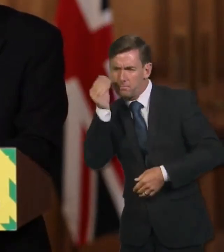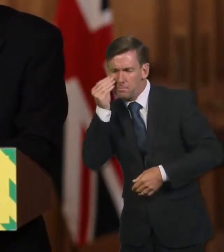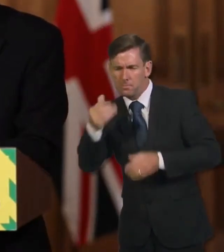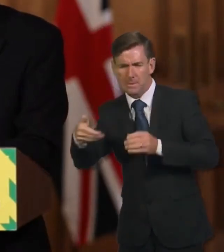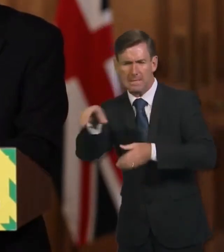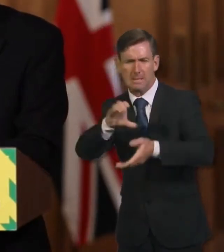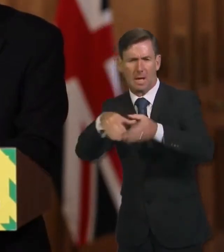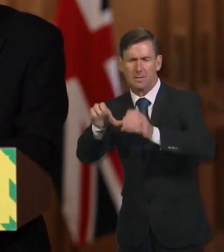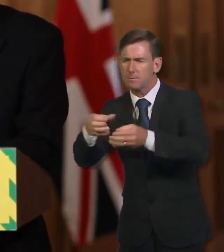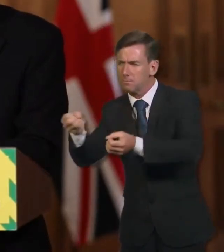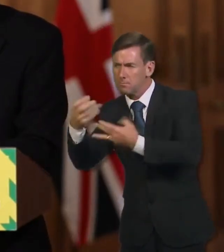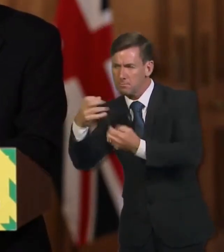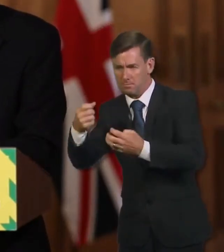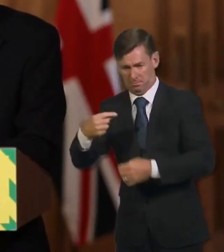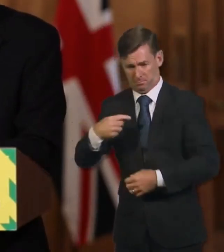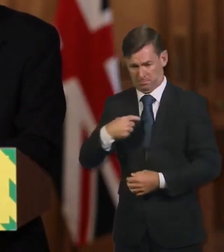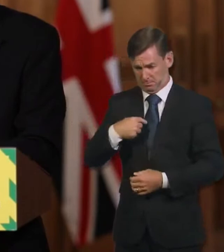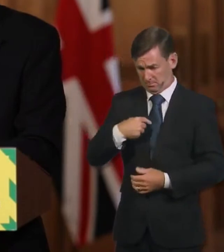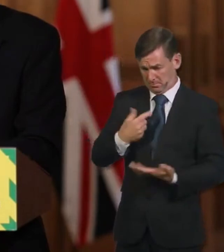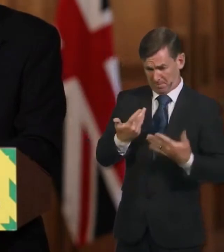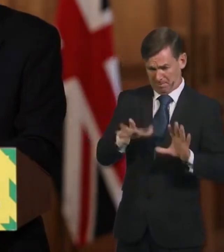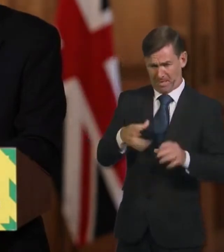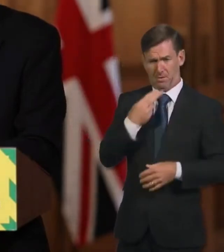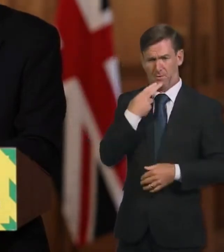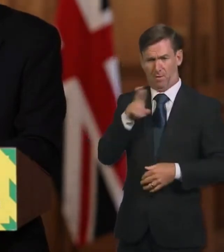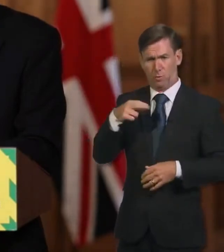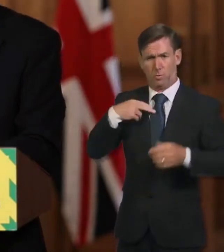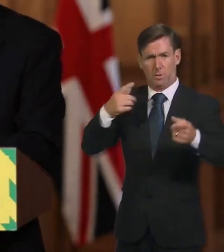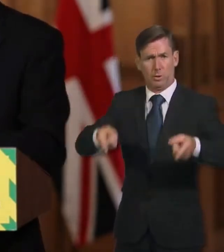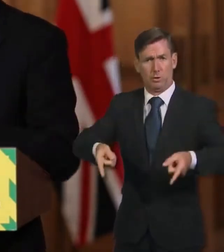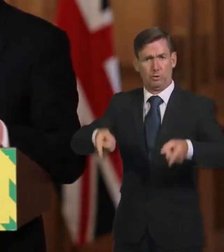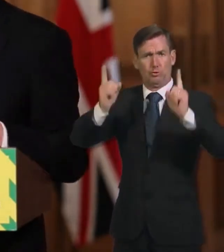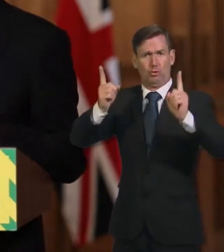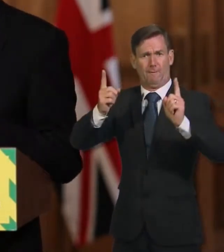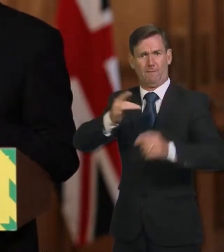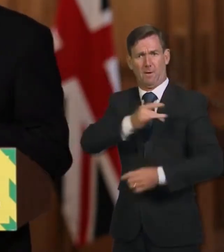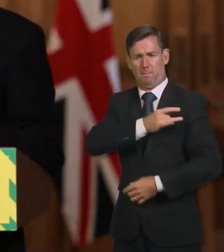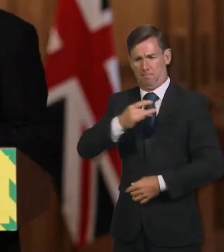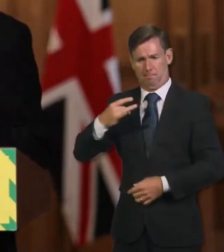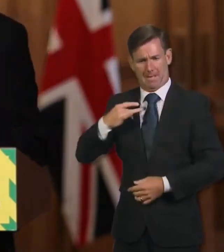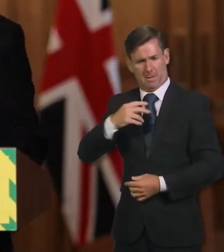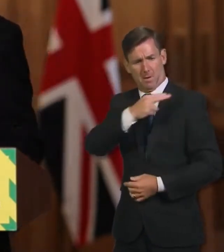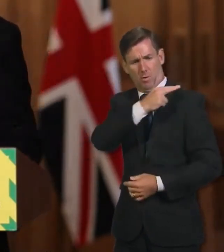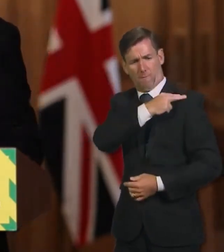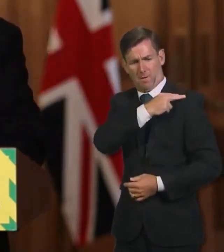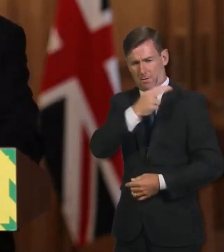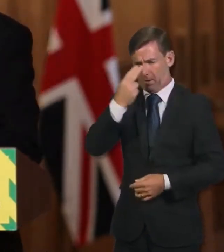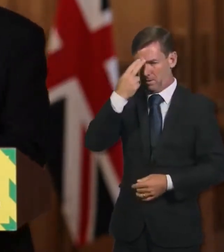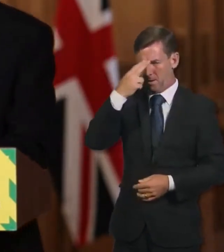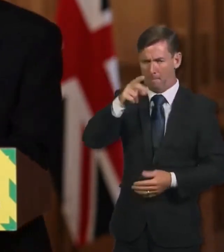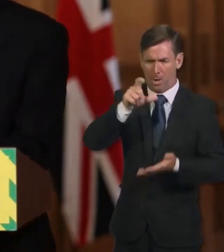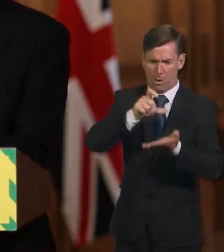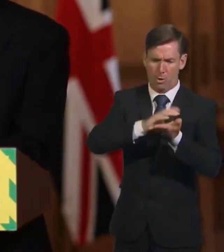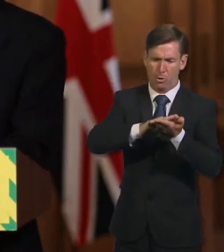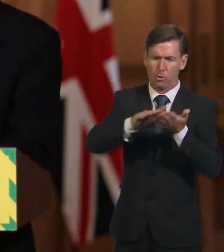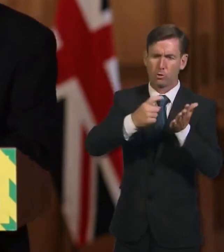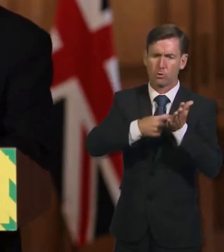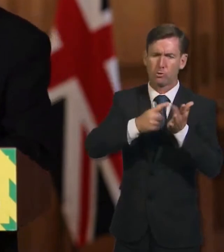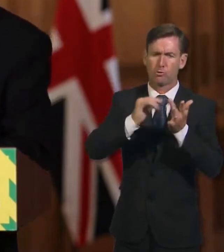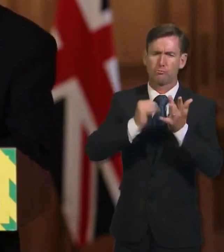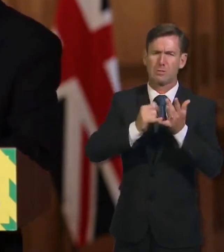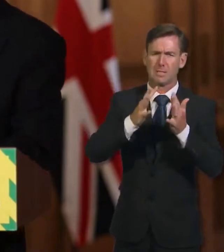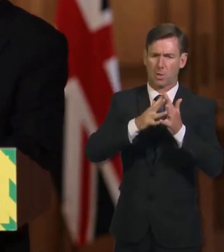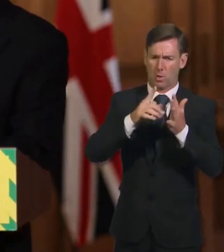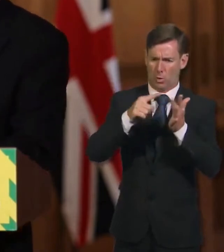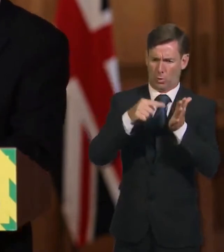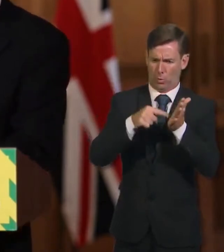the Chief Medical Officer, Chris Whitty. In terms of how that has then affected the measures we've taken,